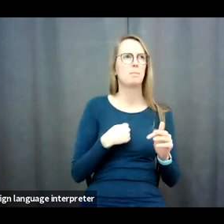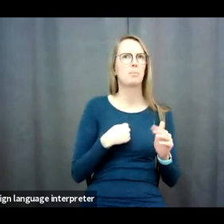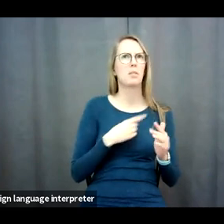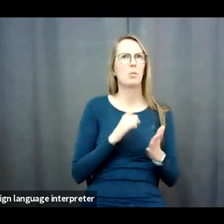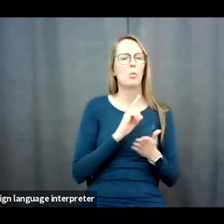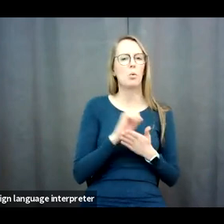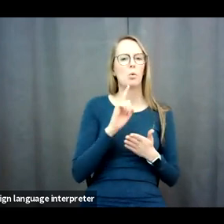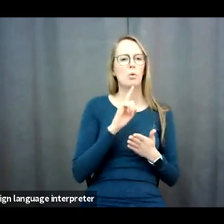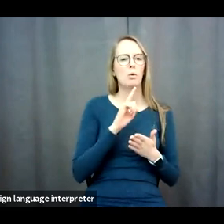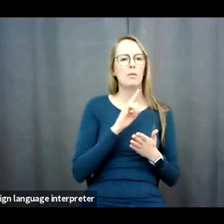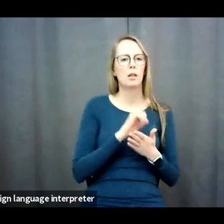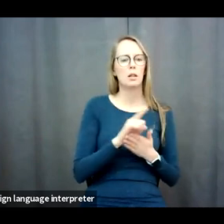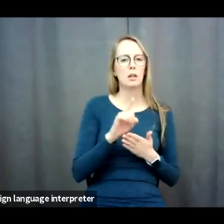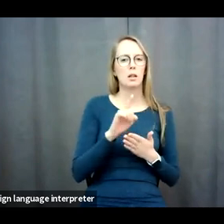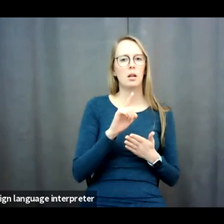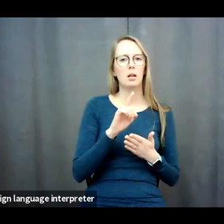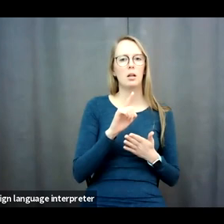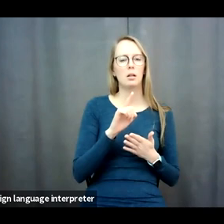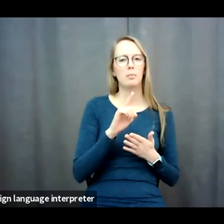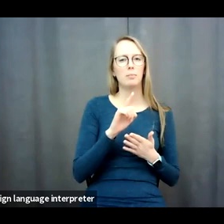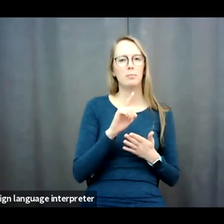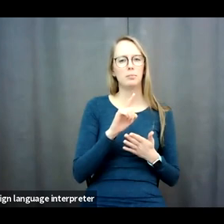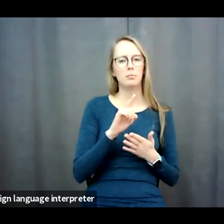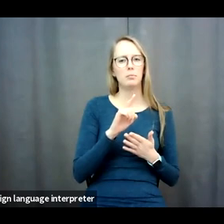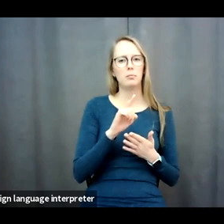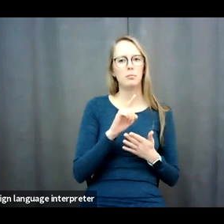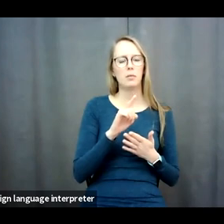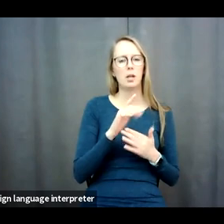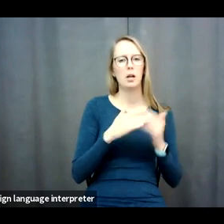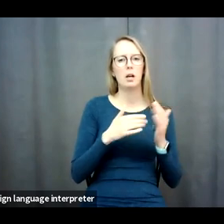often, you know, it has to do with